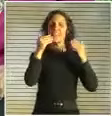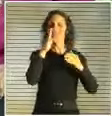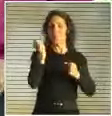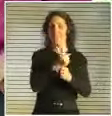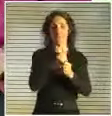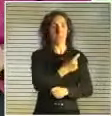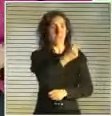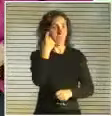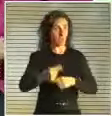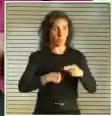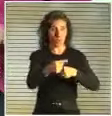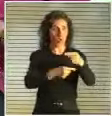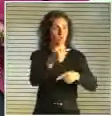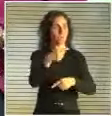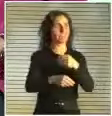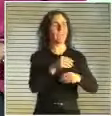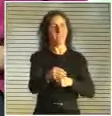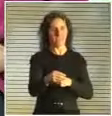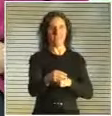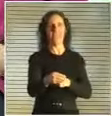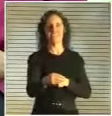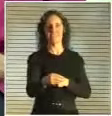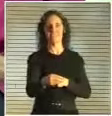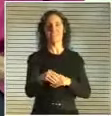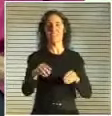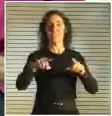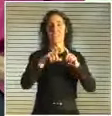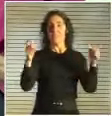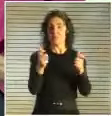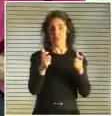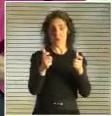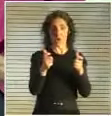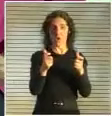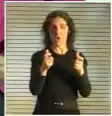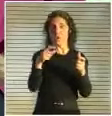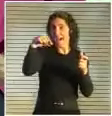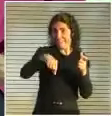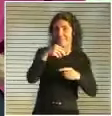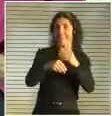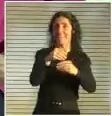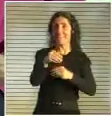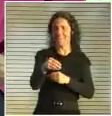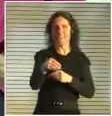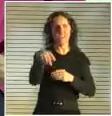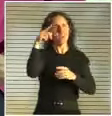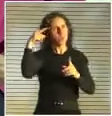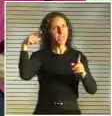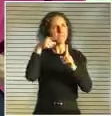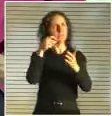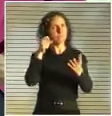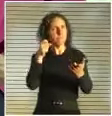coming together to address this daunting challenge that we face. But it's amazing to see what happens when we can all collaborate